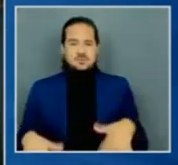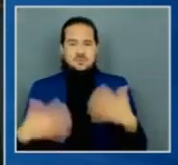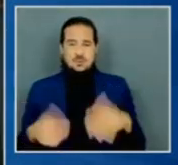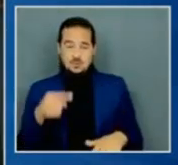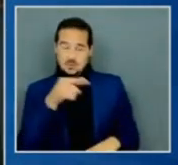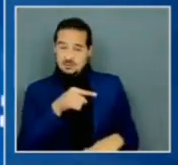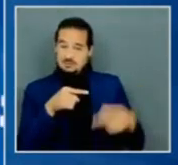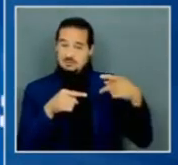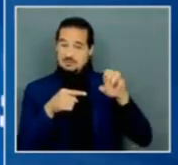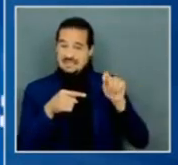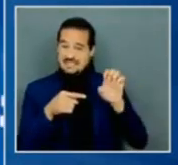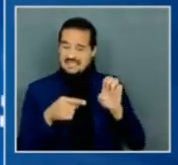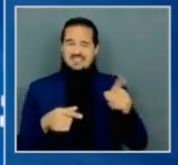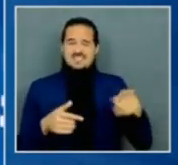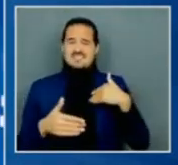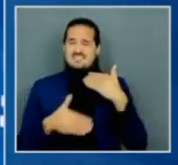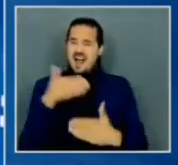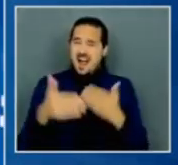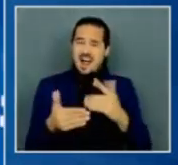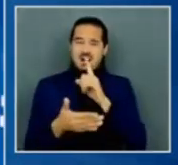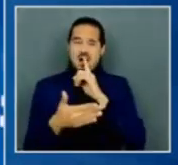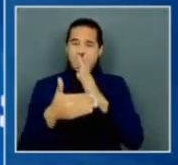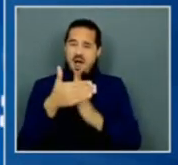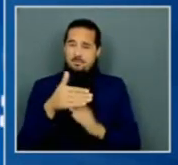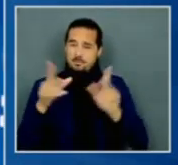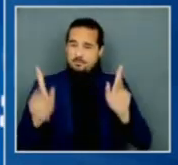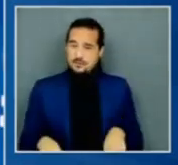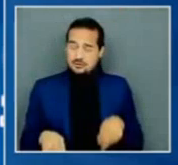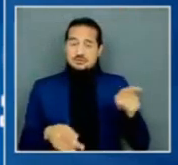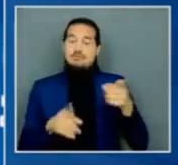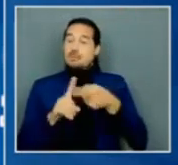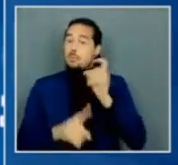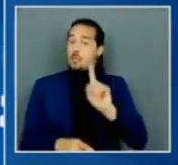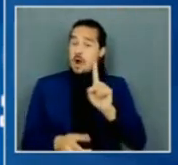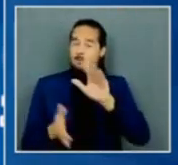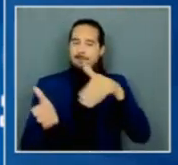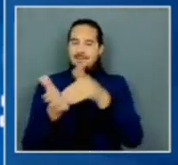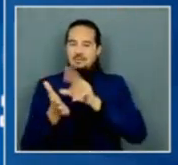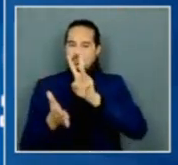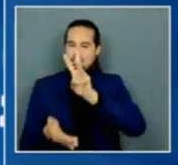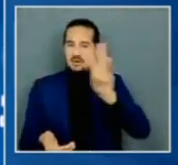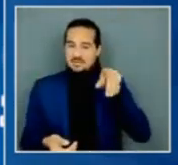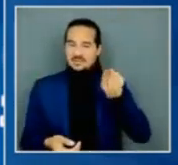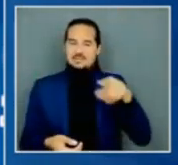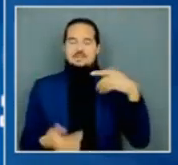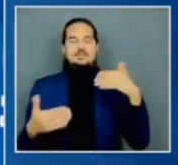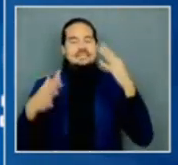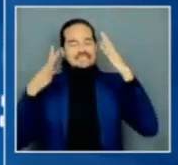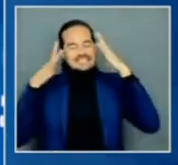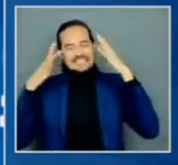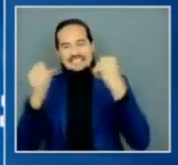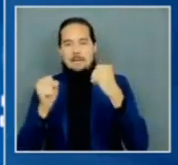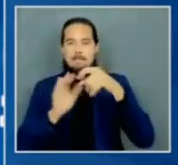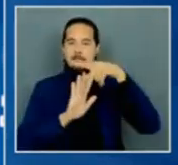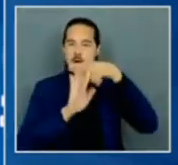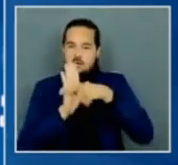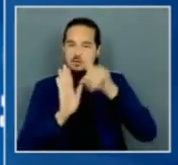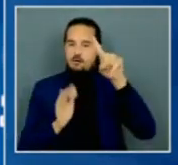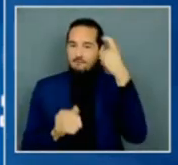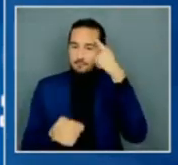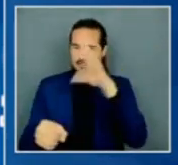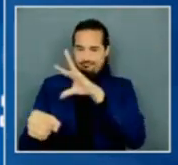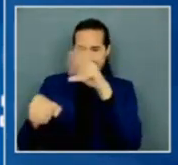the smartest people you'll ever meet and one of the most humble. A mayor from the heartland, a management expert, a policy wonk with a big heart,